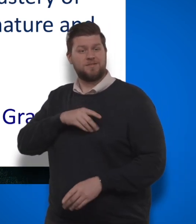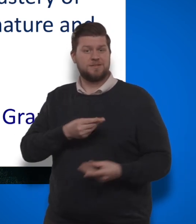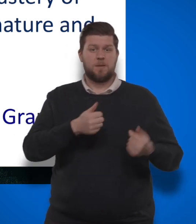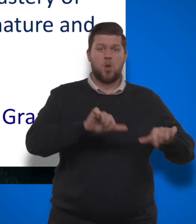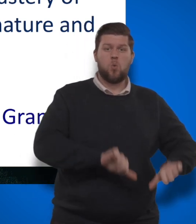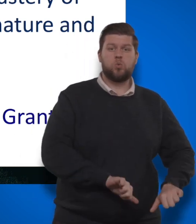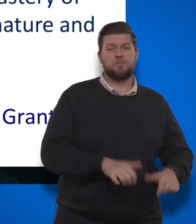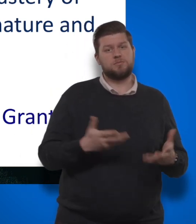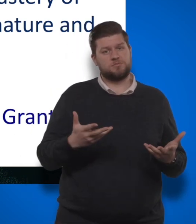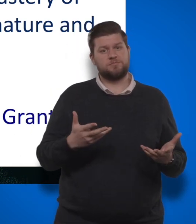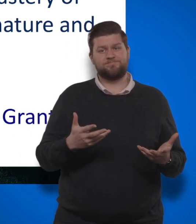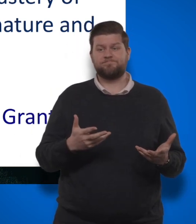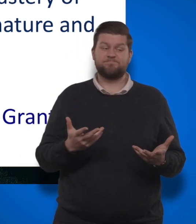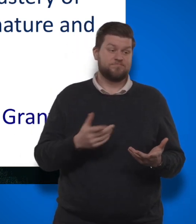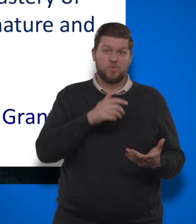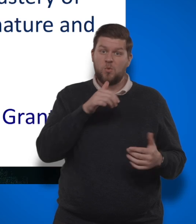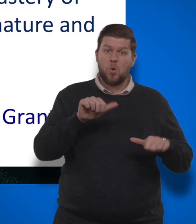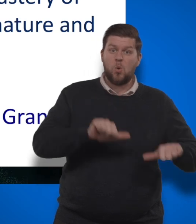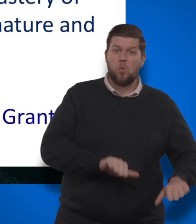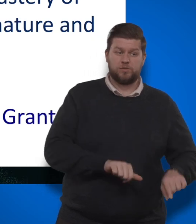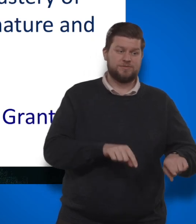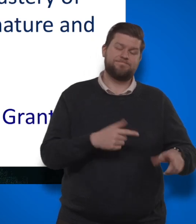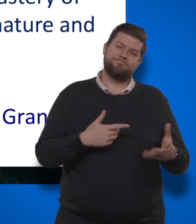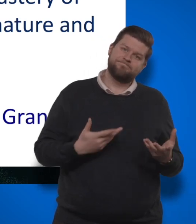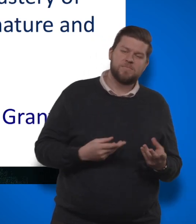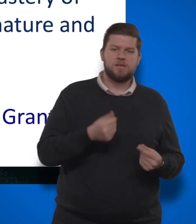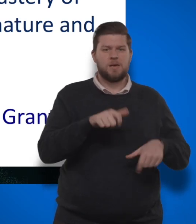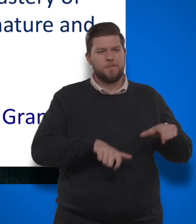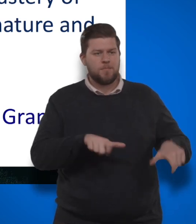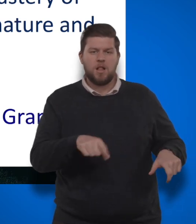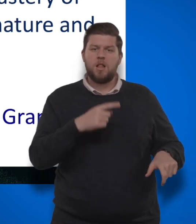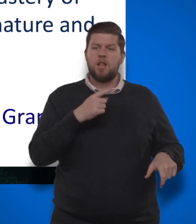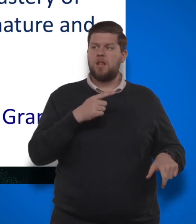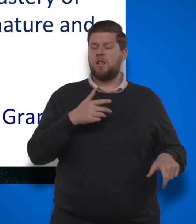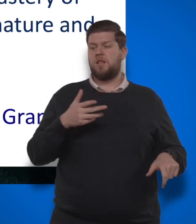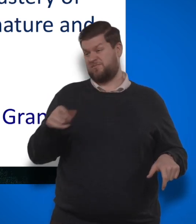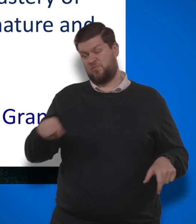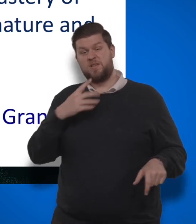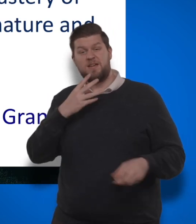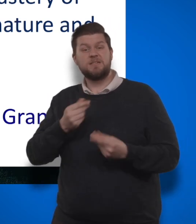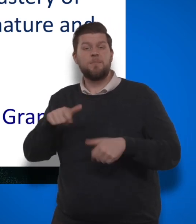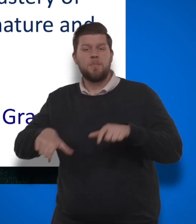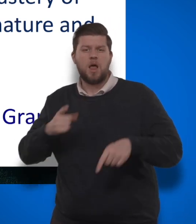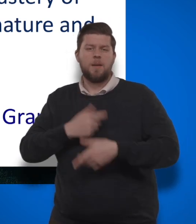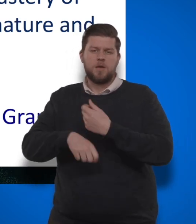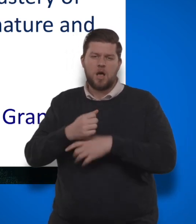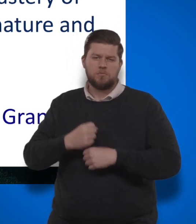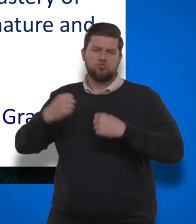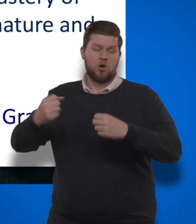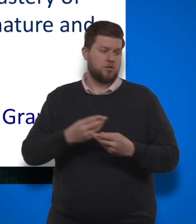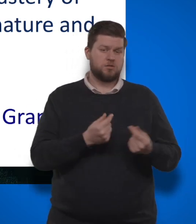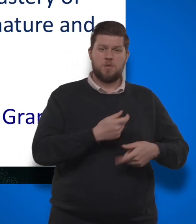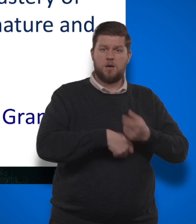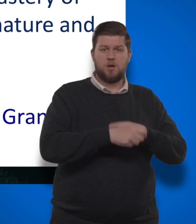are human beings, as some people become stronger, other people become weaker, often instrumentalized. It's often the